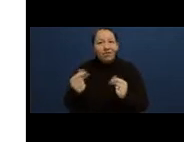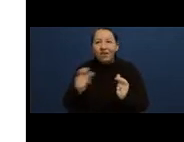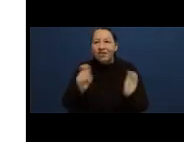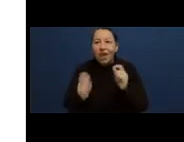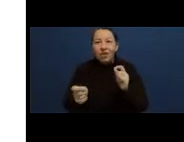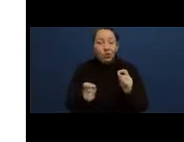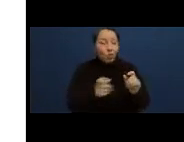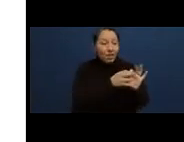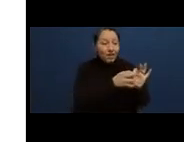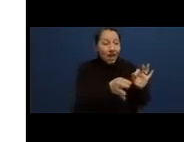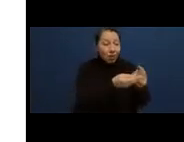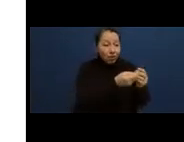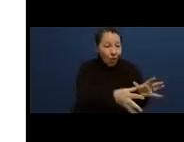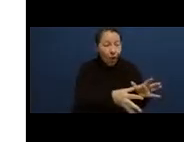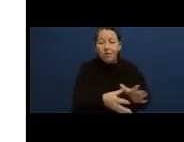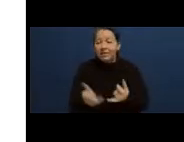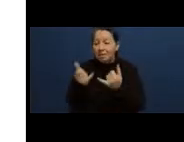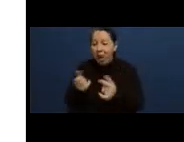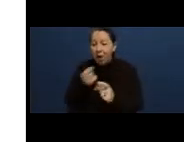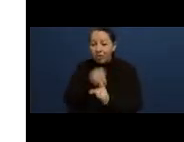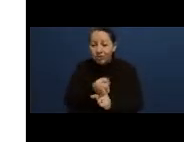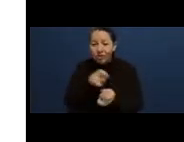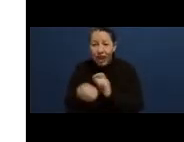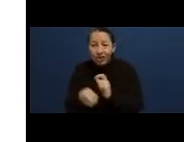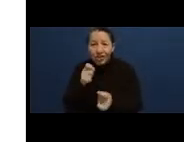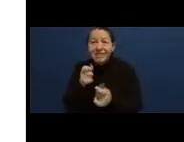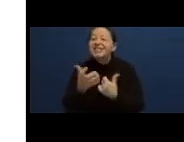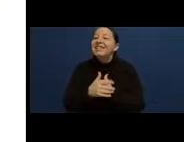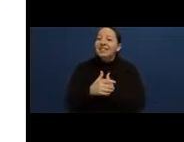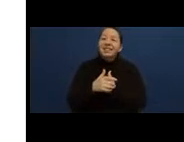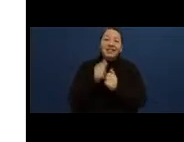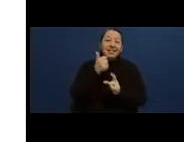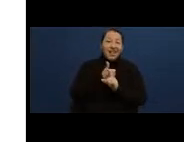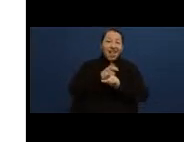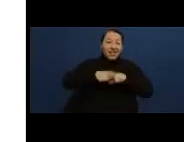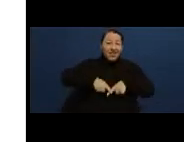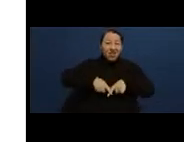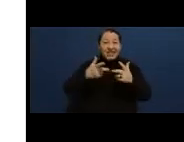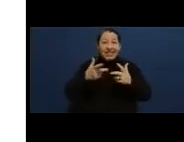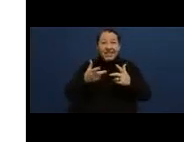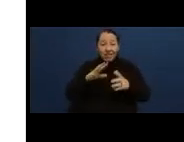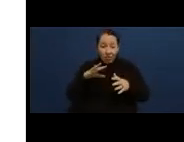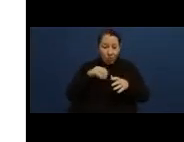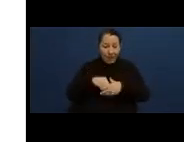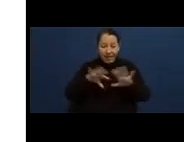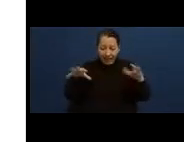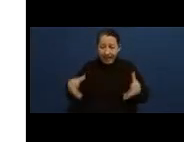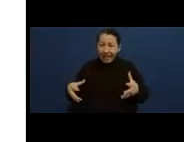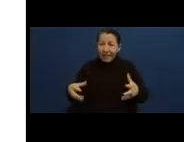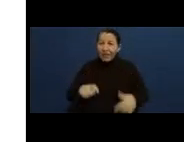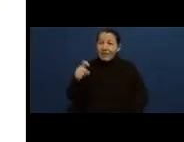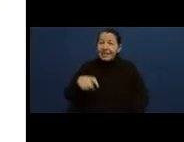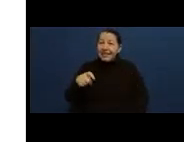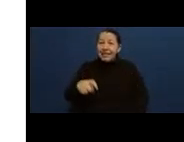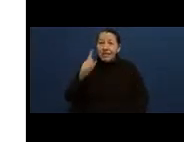and modern changes. Self-sufficiency and collective we needed to survive.